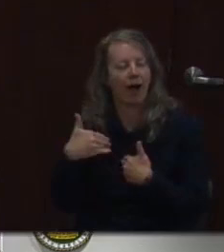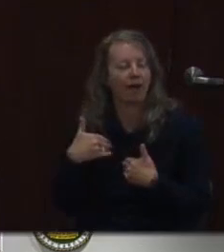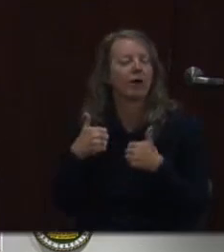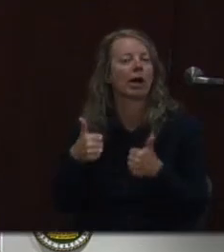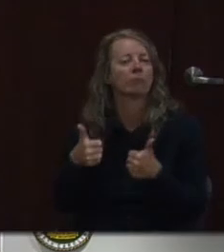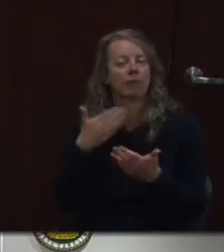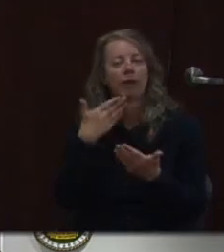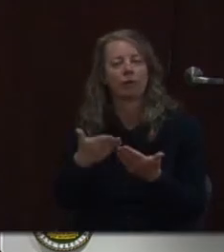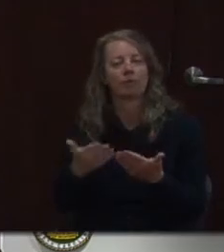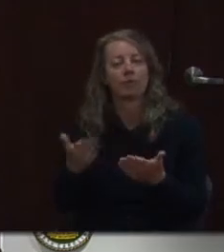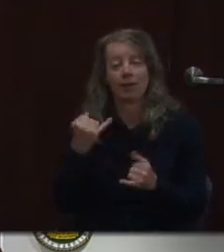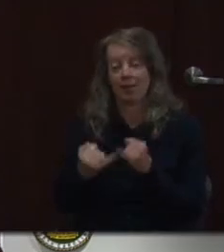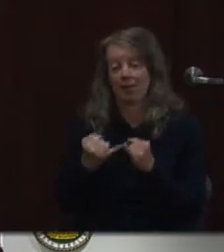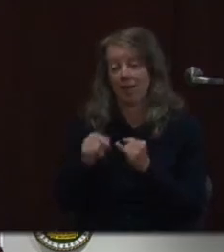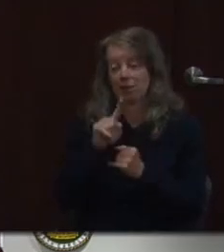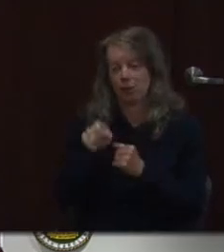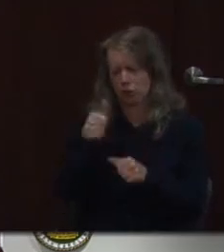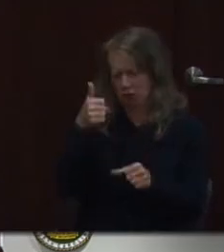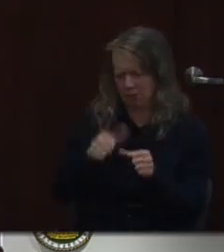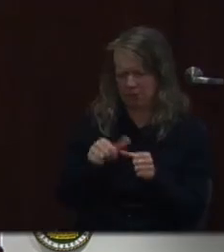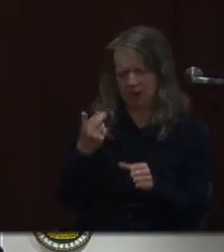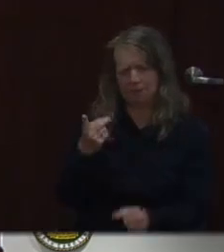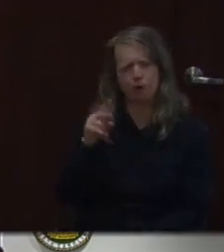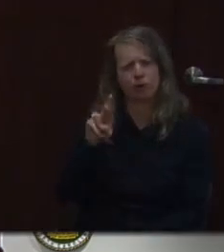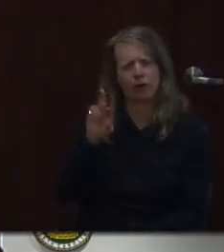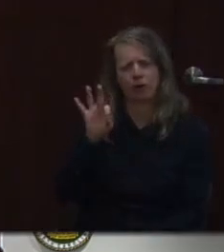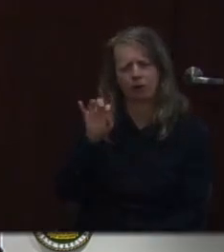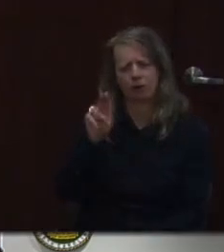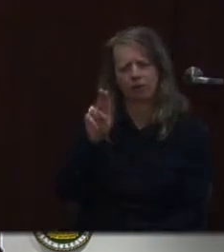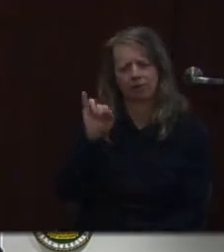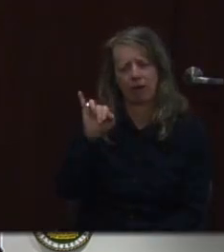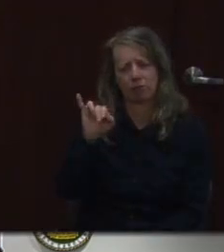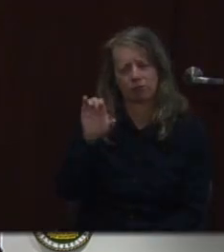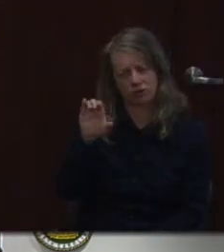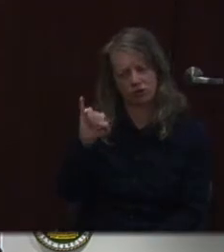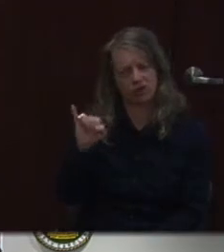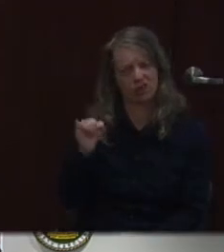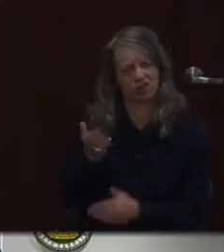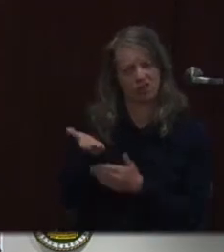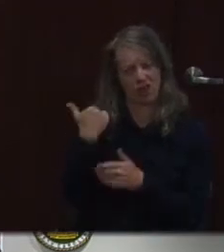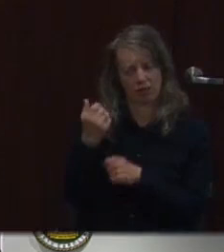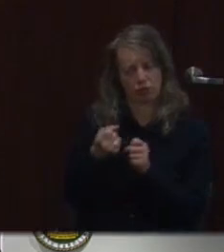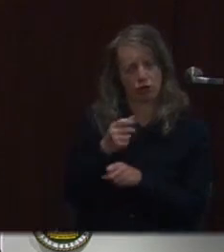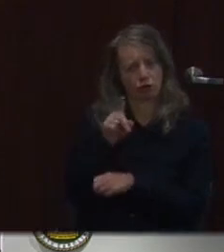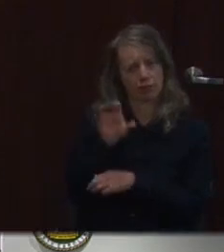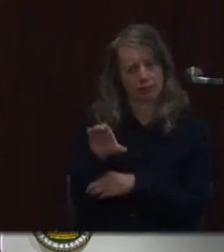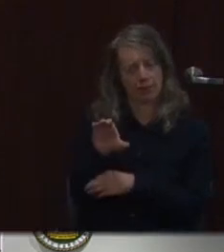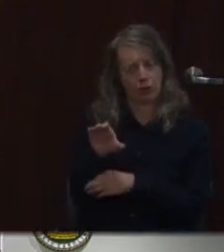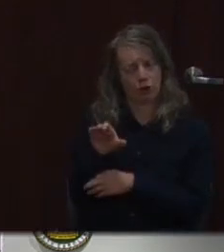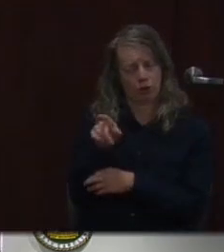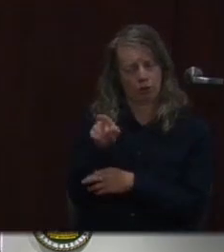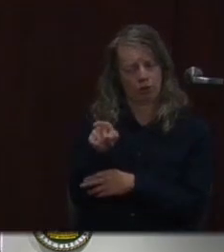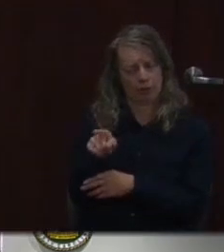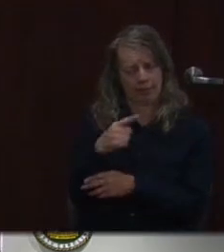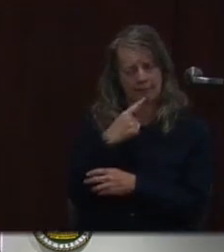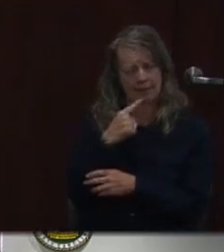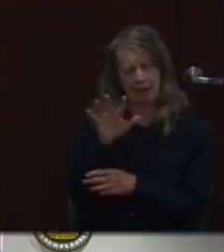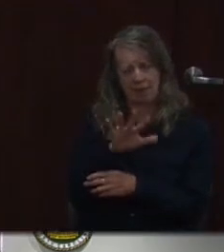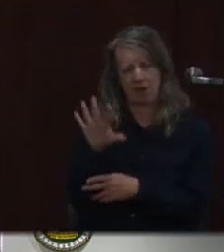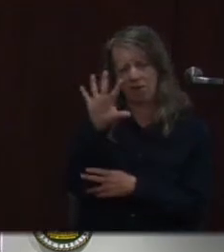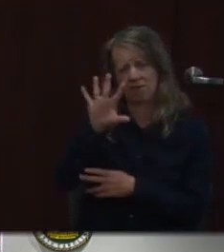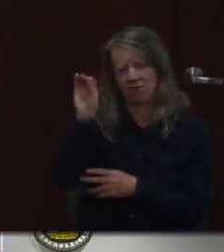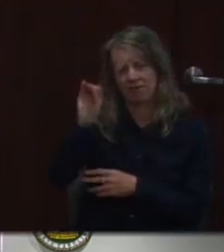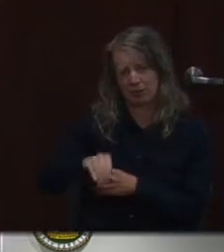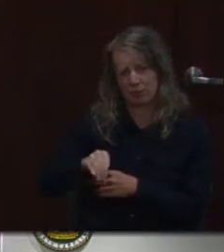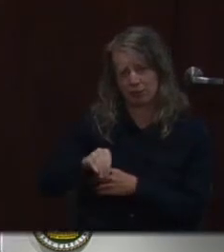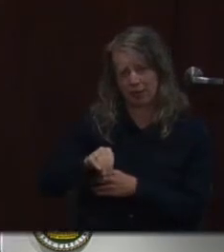question was, I recalled Dr. Fauci back in December mentioning, I think he said around 50%